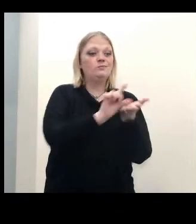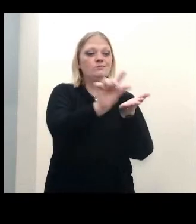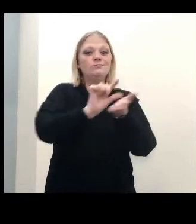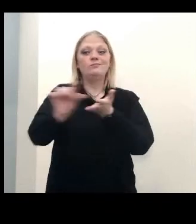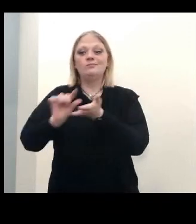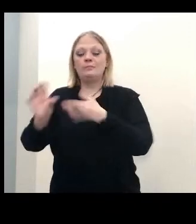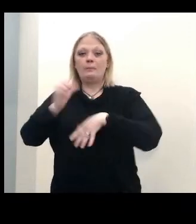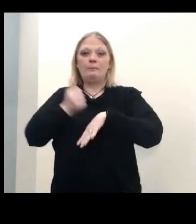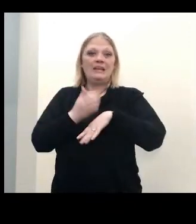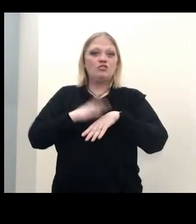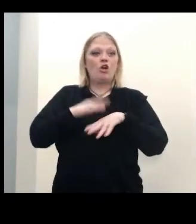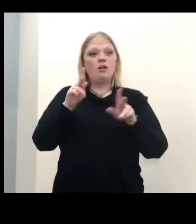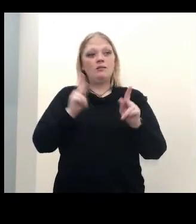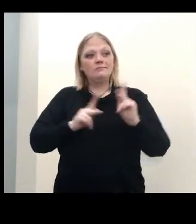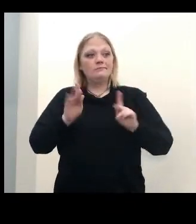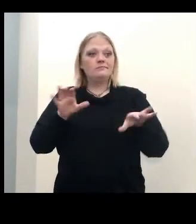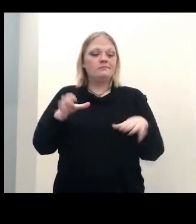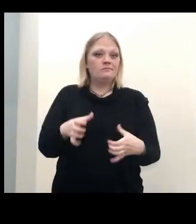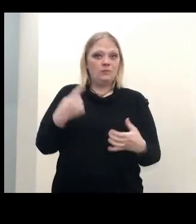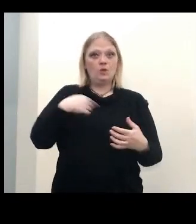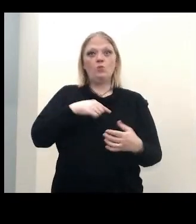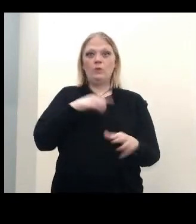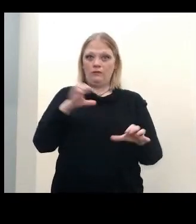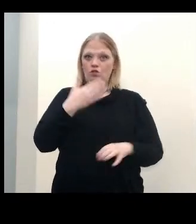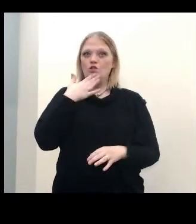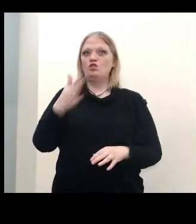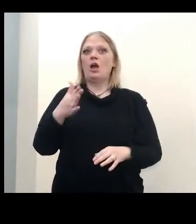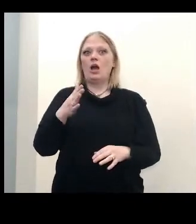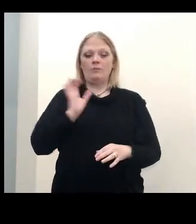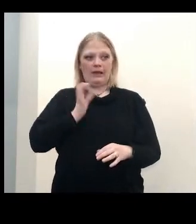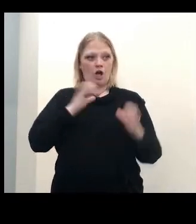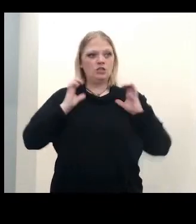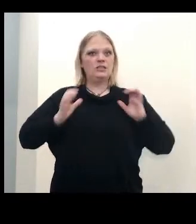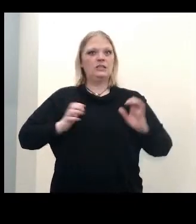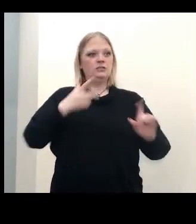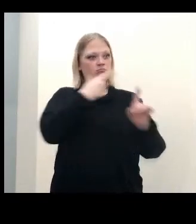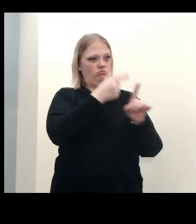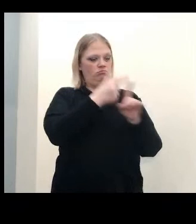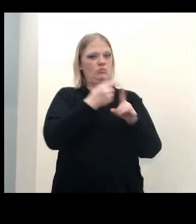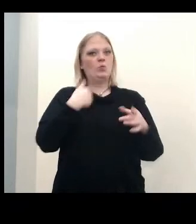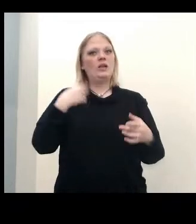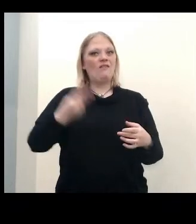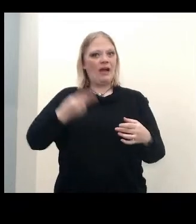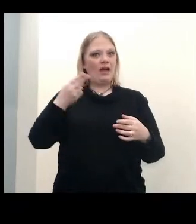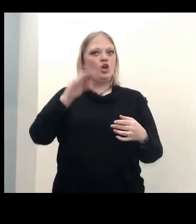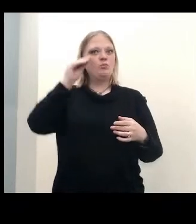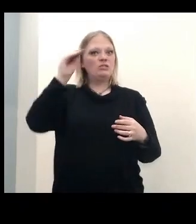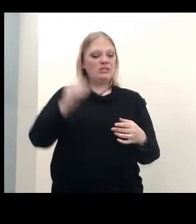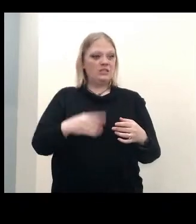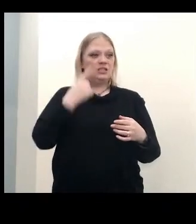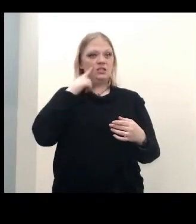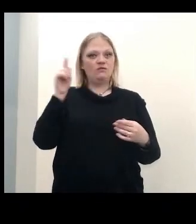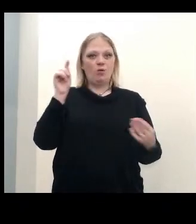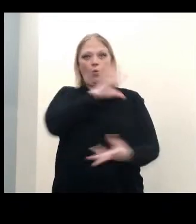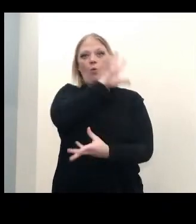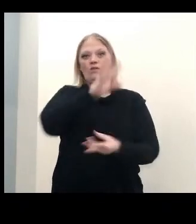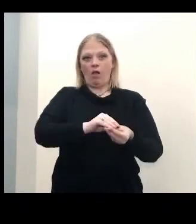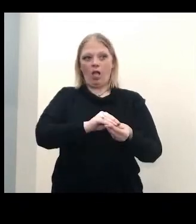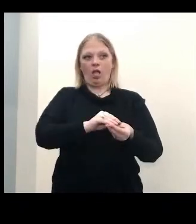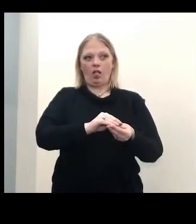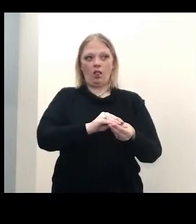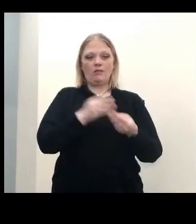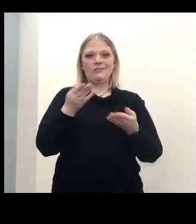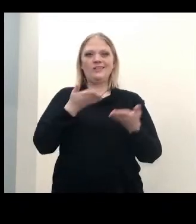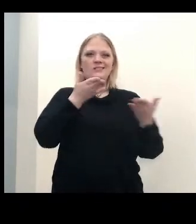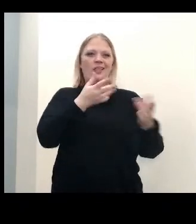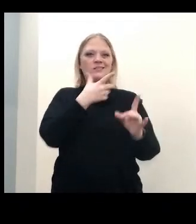done a very good job of putting doses into the arms of our citizens. We're at one of the higher percentages of overall dose delivery. So